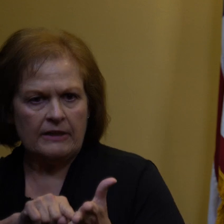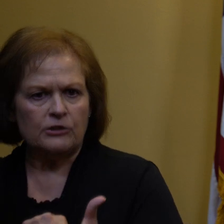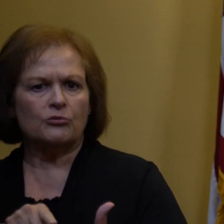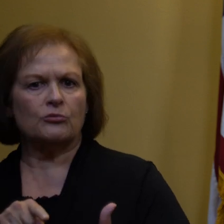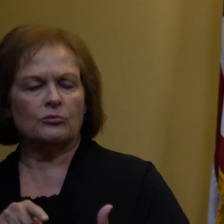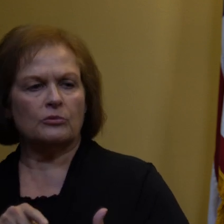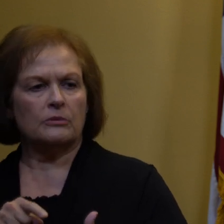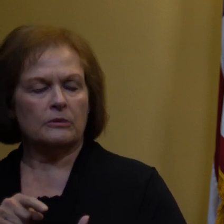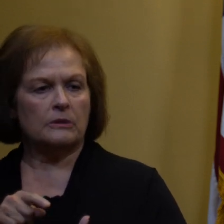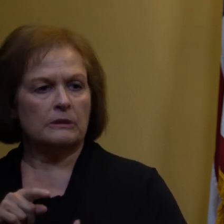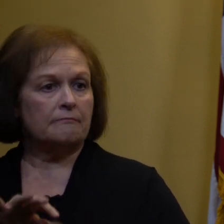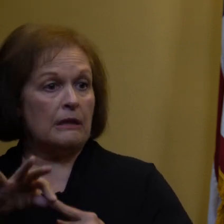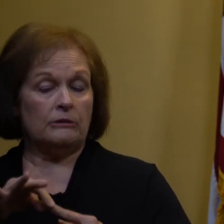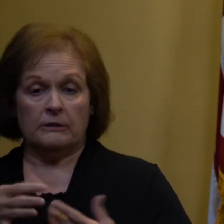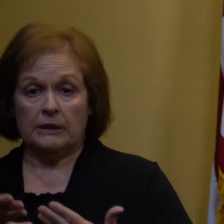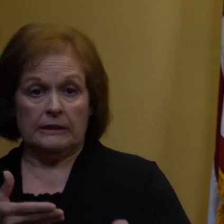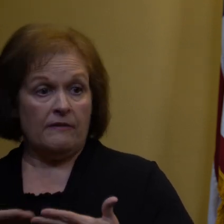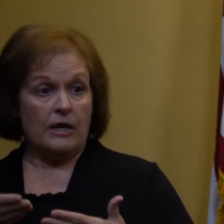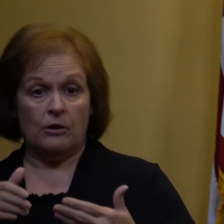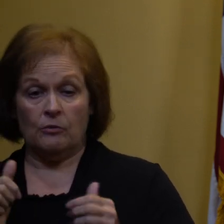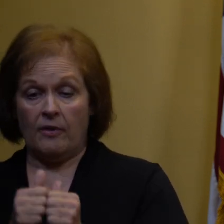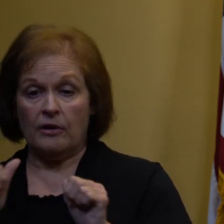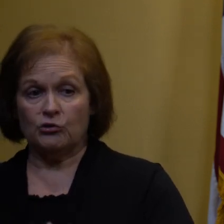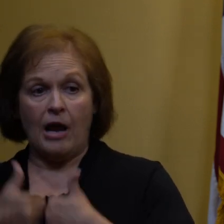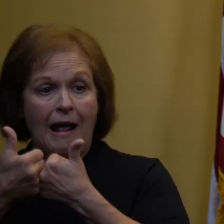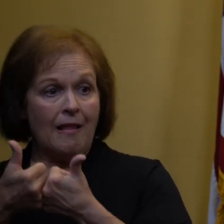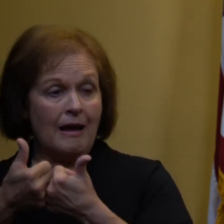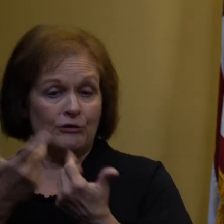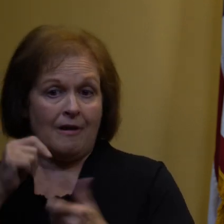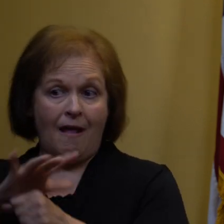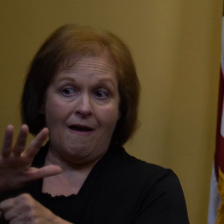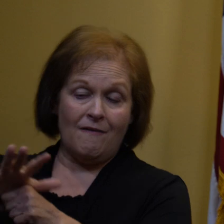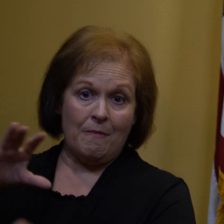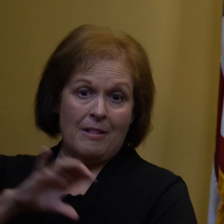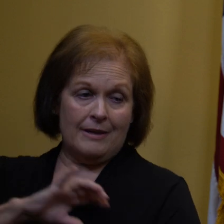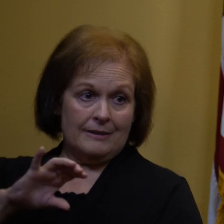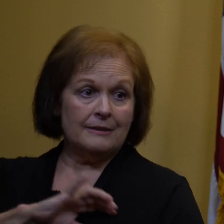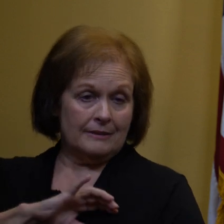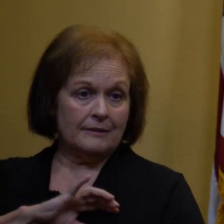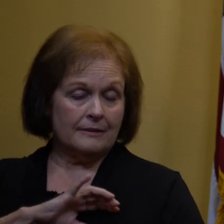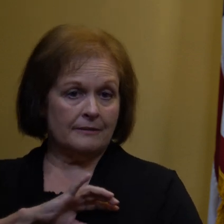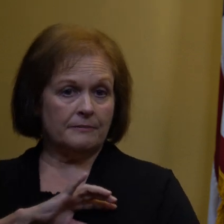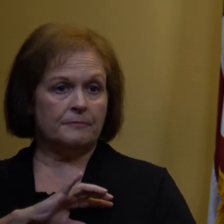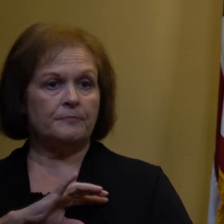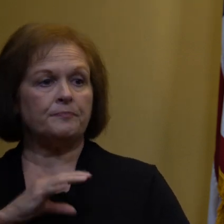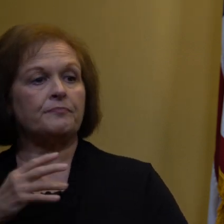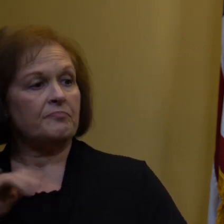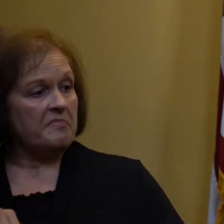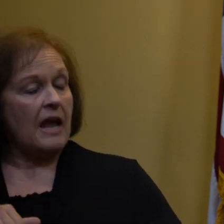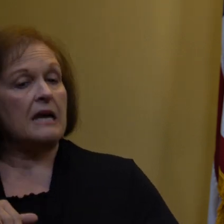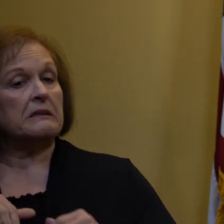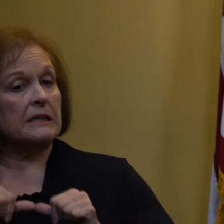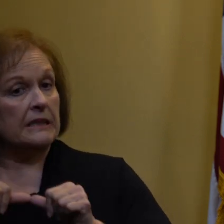and especially even with the challenges of manpower. The men and women of the New Orleans Police Department continue